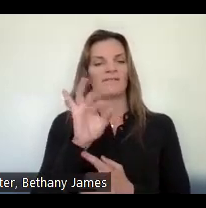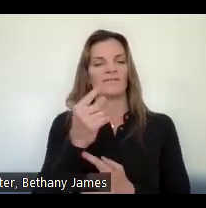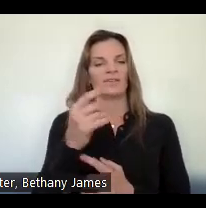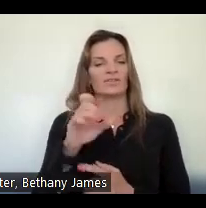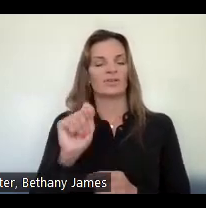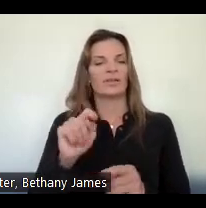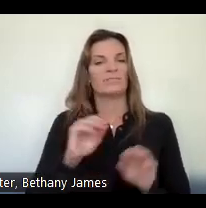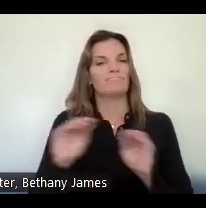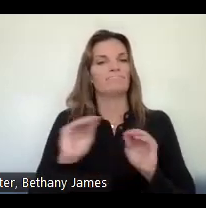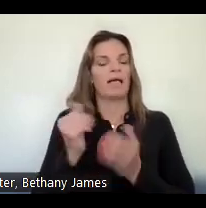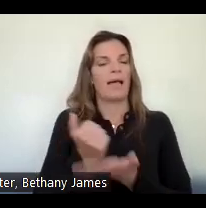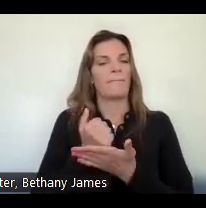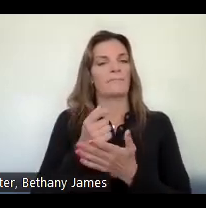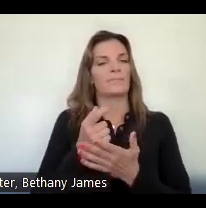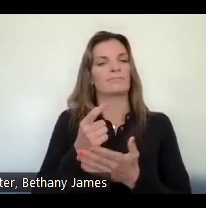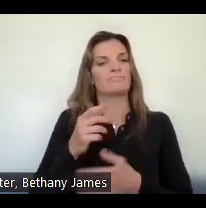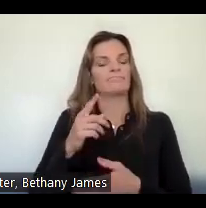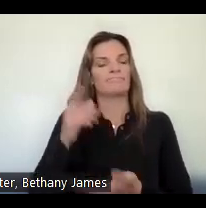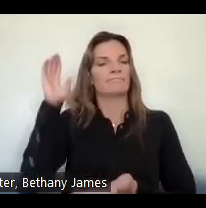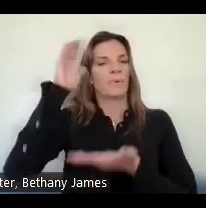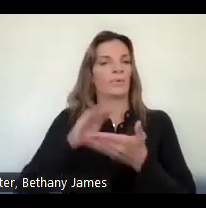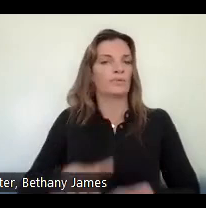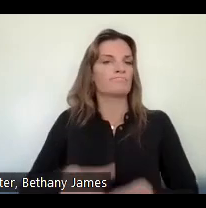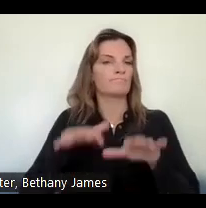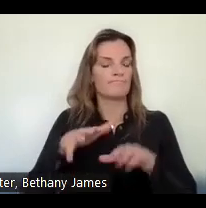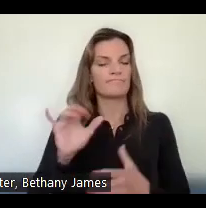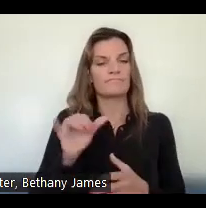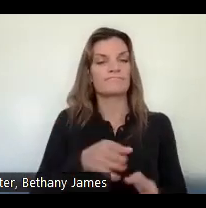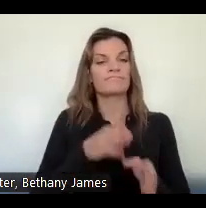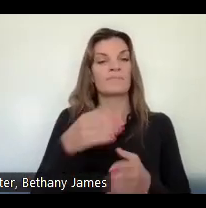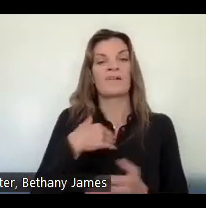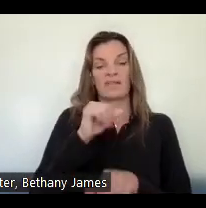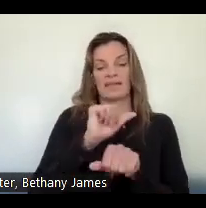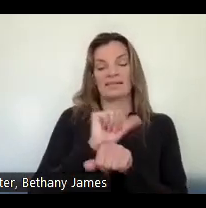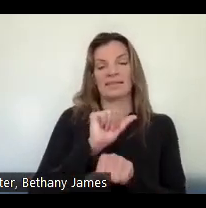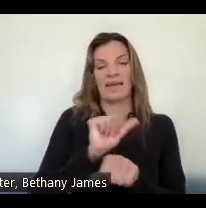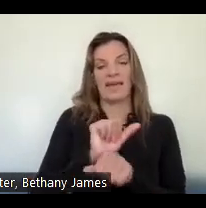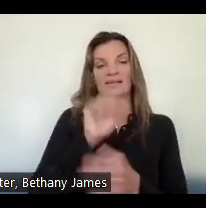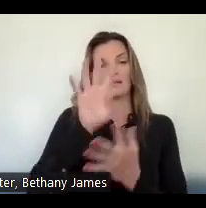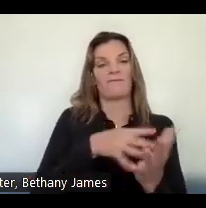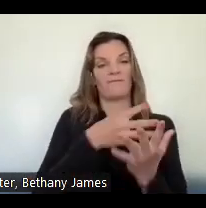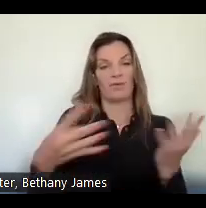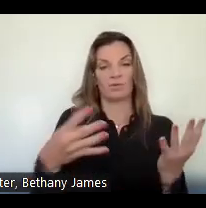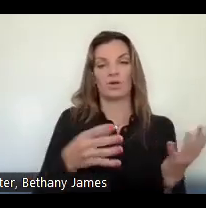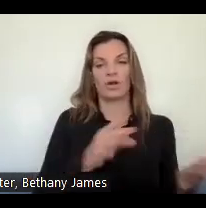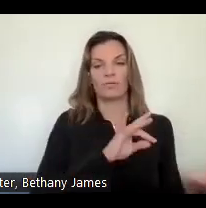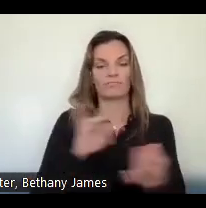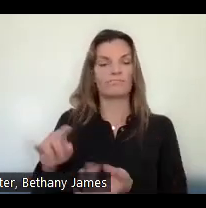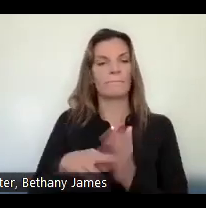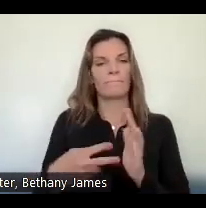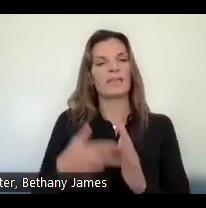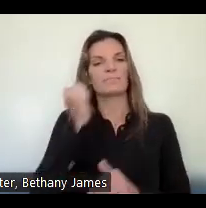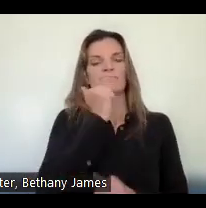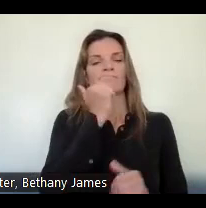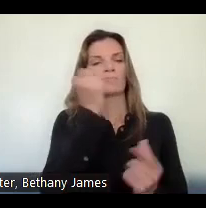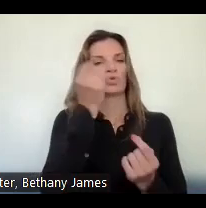could use. And then also the task flowchart really refers to just, a flowchart of daily tasks